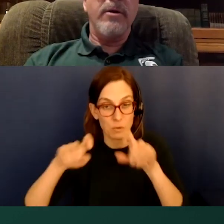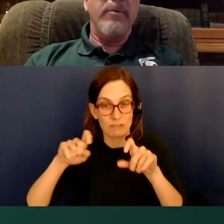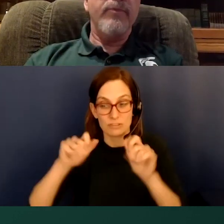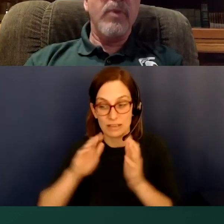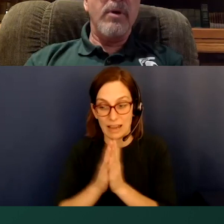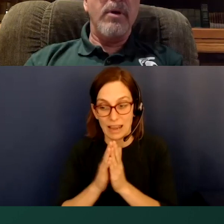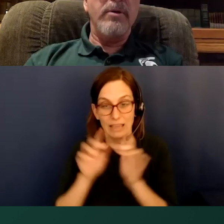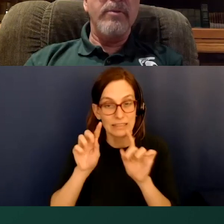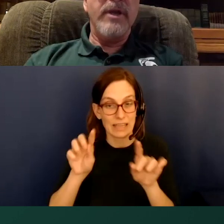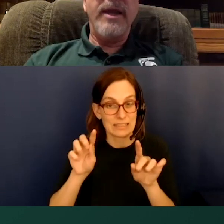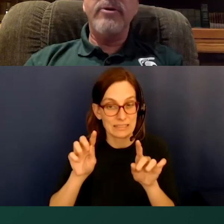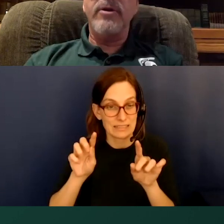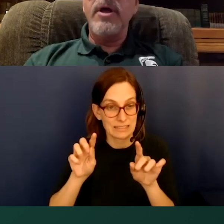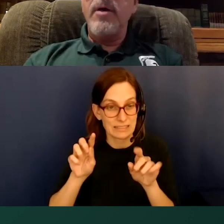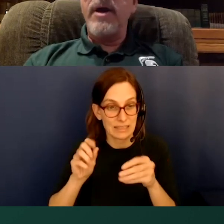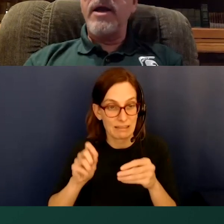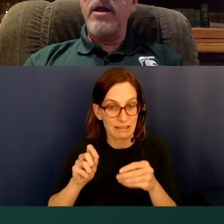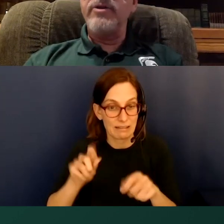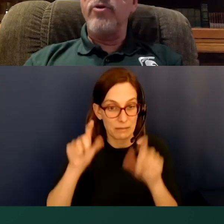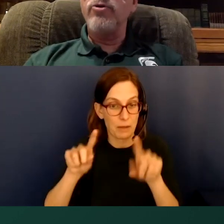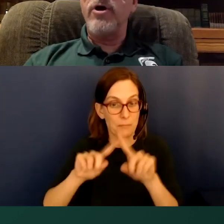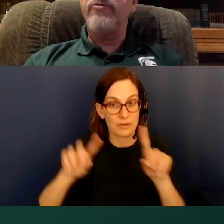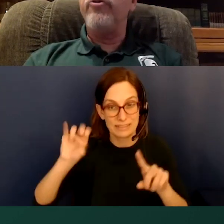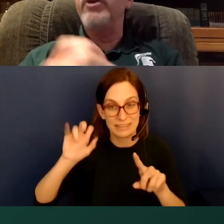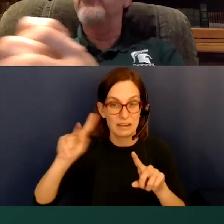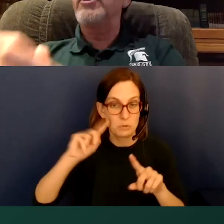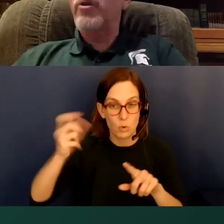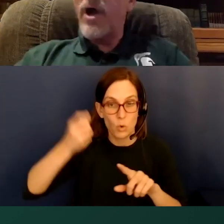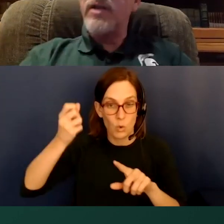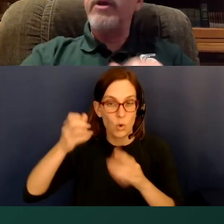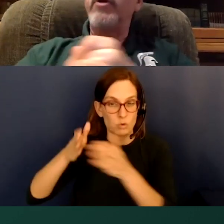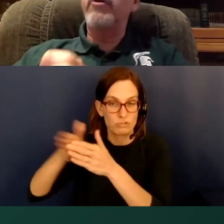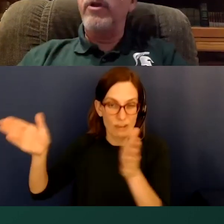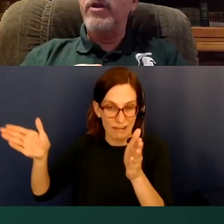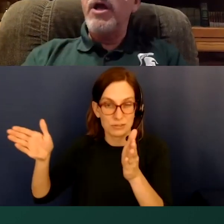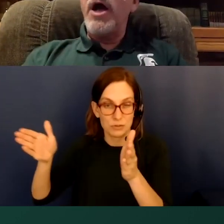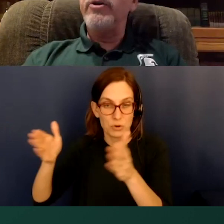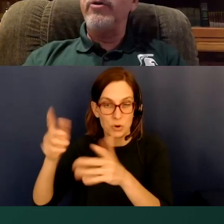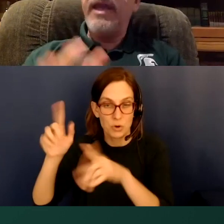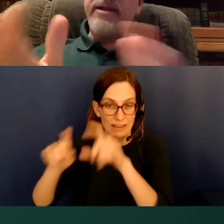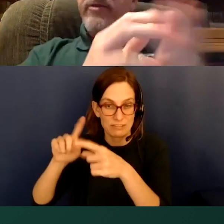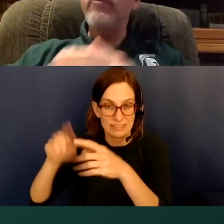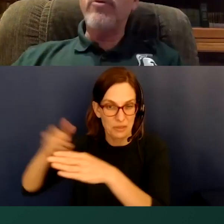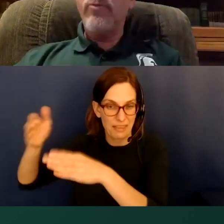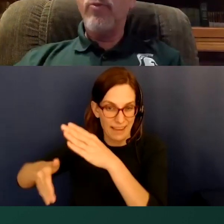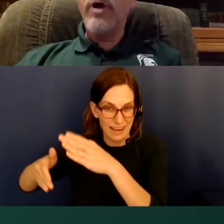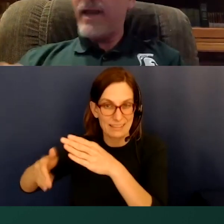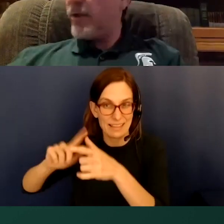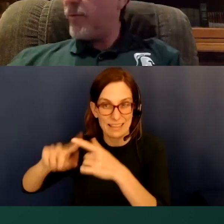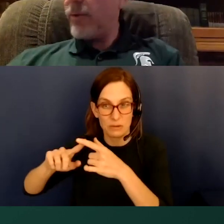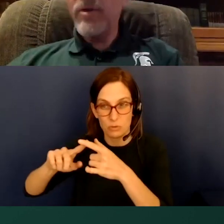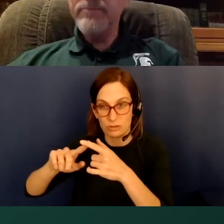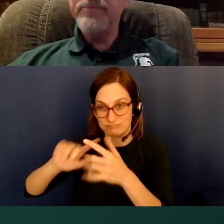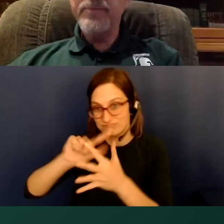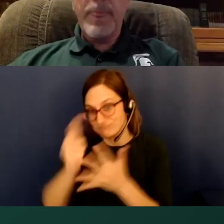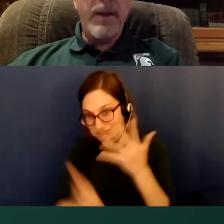ask Nick Henton, my colleague, to hold off general astronomy questions until the end, and then we'll work on